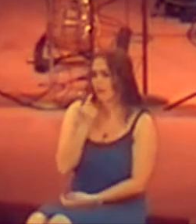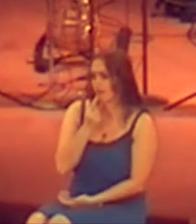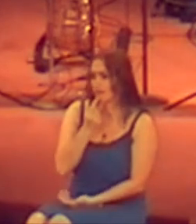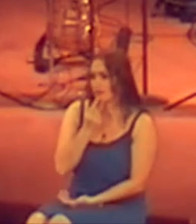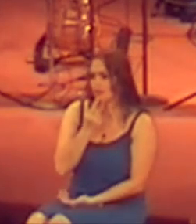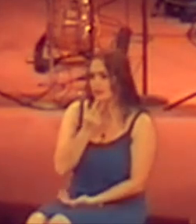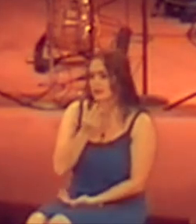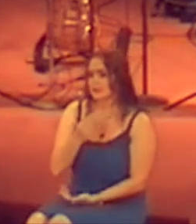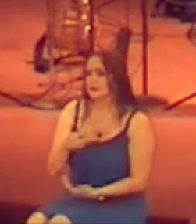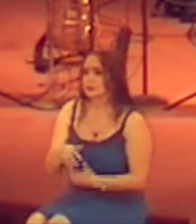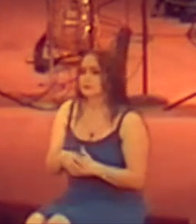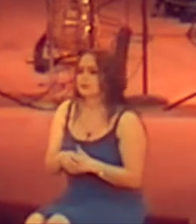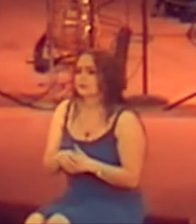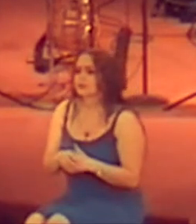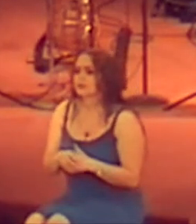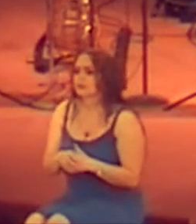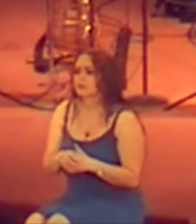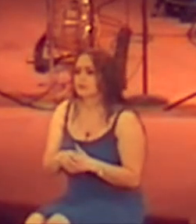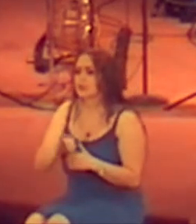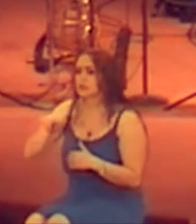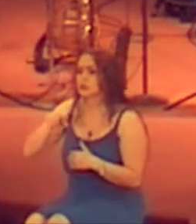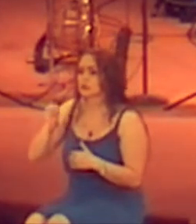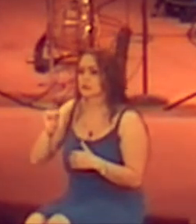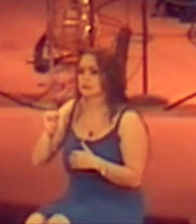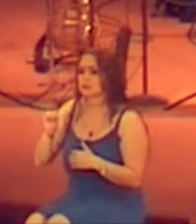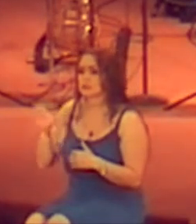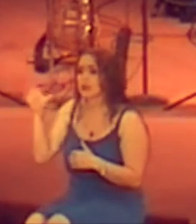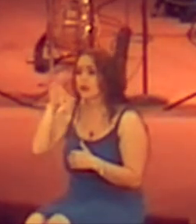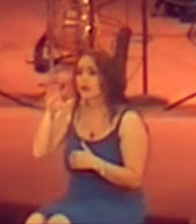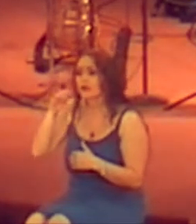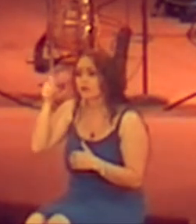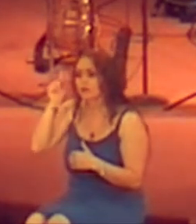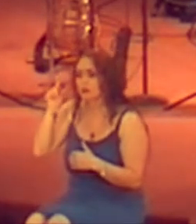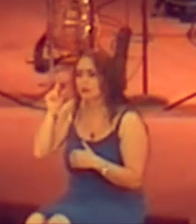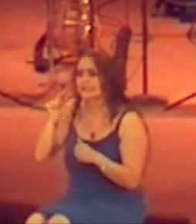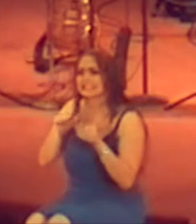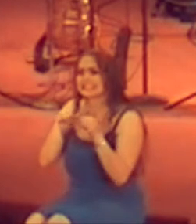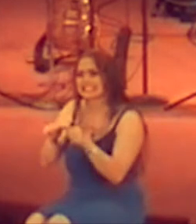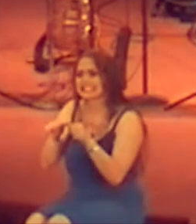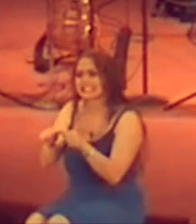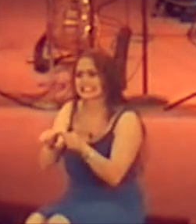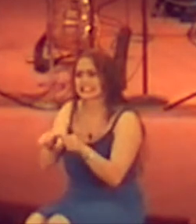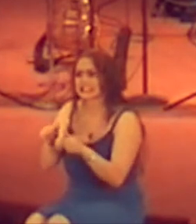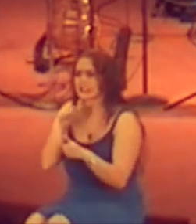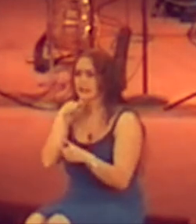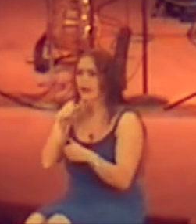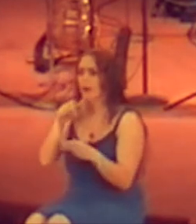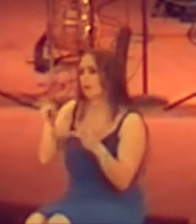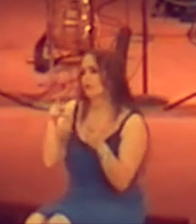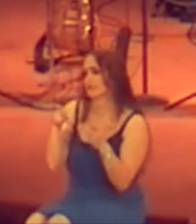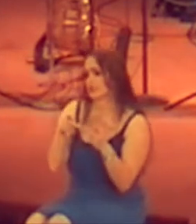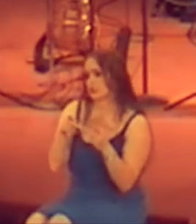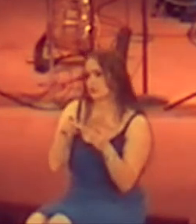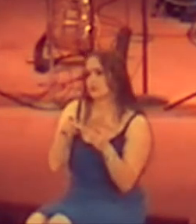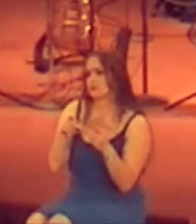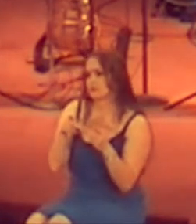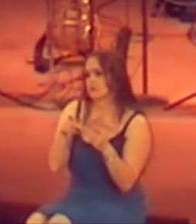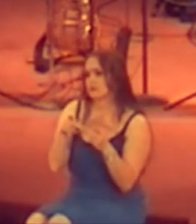for consistency in behavior, not perfection. Just as one can depend on a fig tree to grow